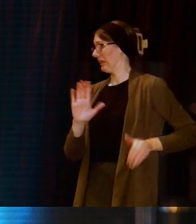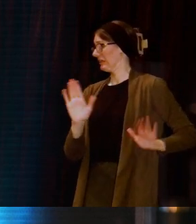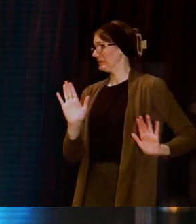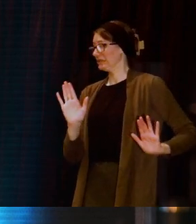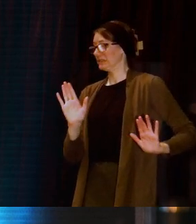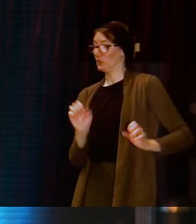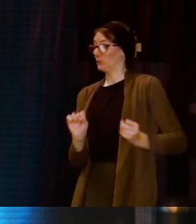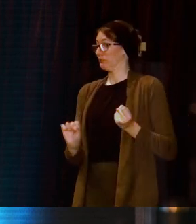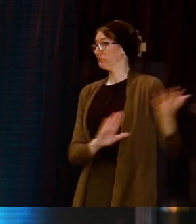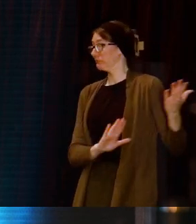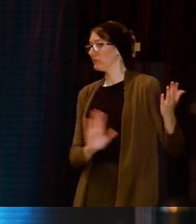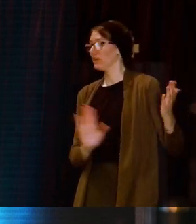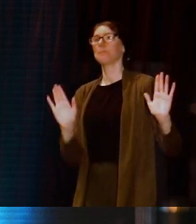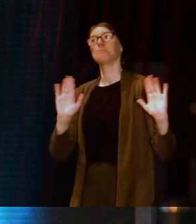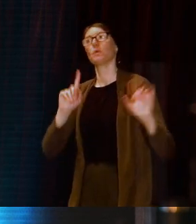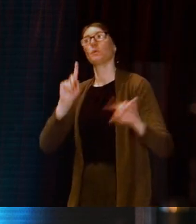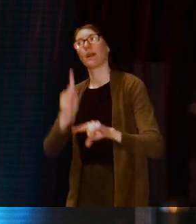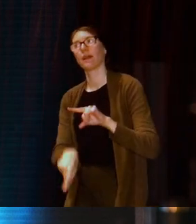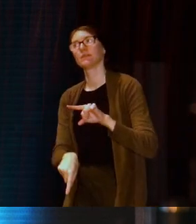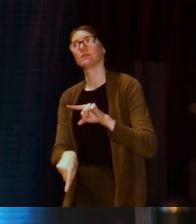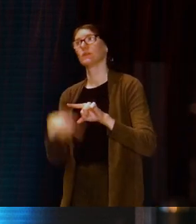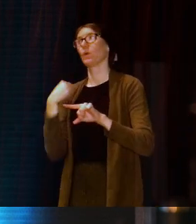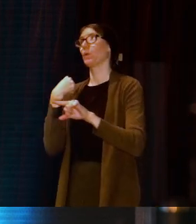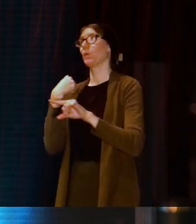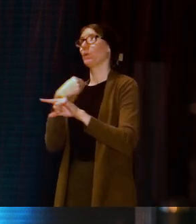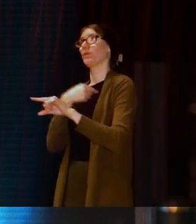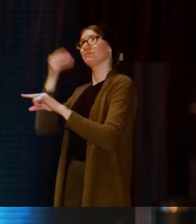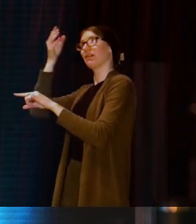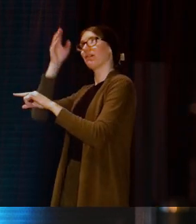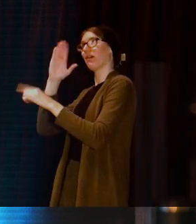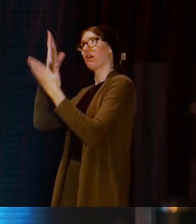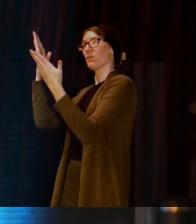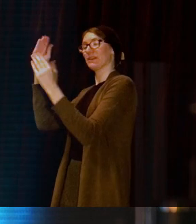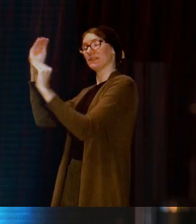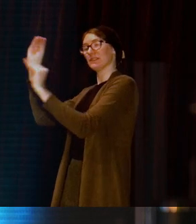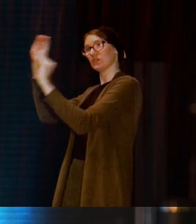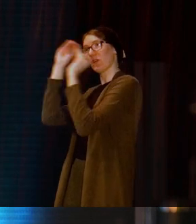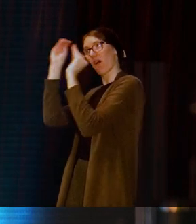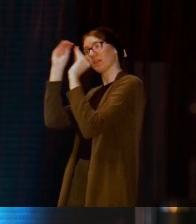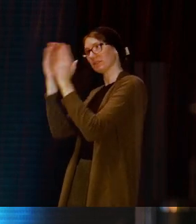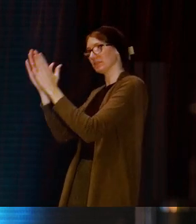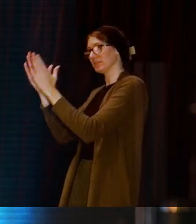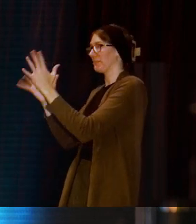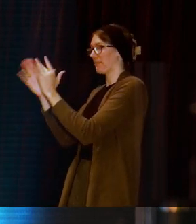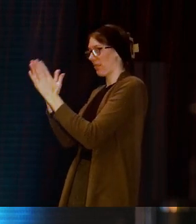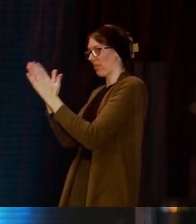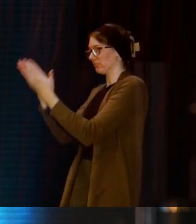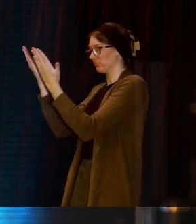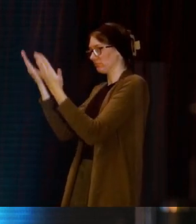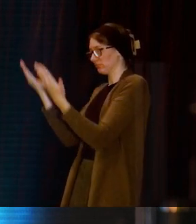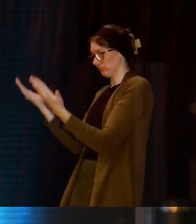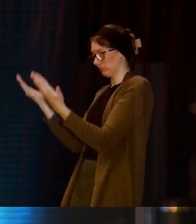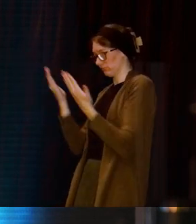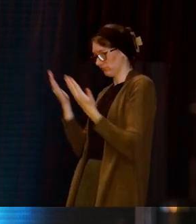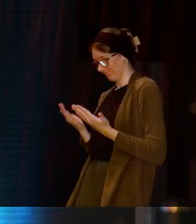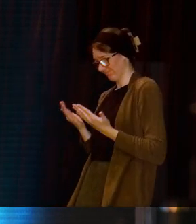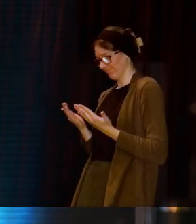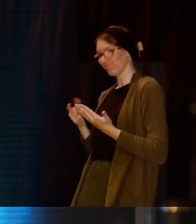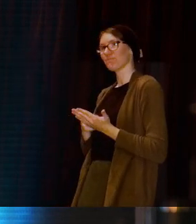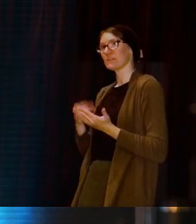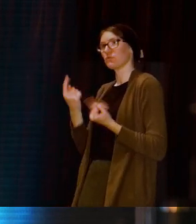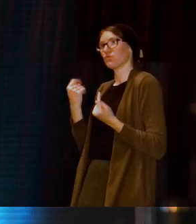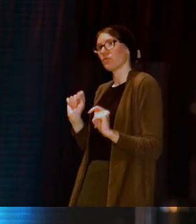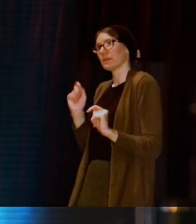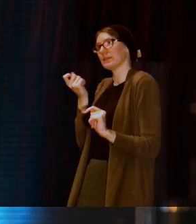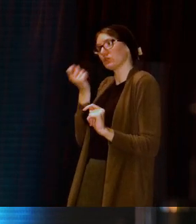that one goes away, but we can't do it. We have to say, what has God taught? And so we're striving to the best of our ability to understand what it